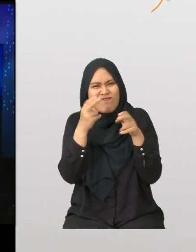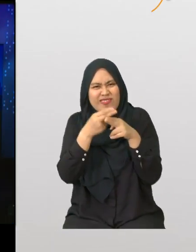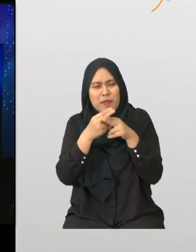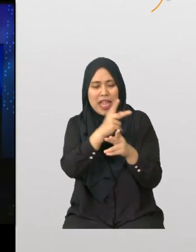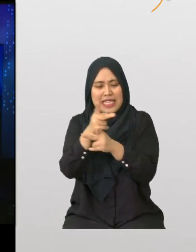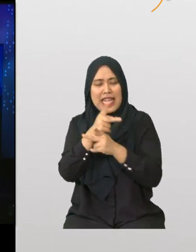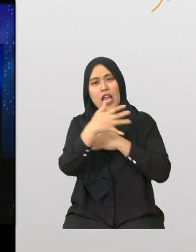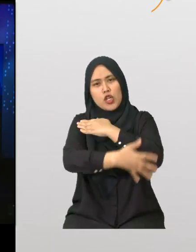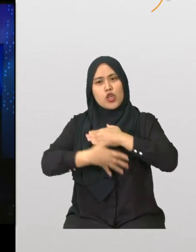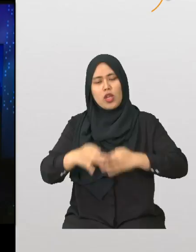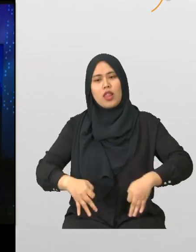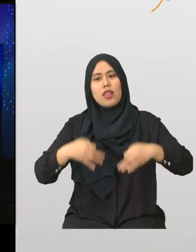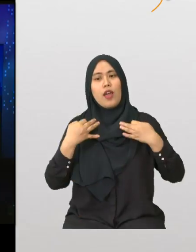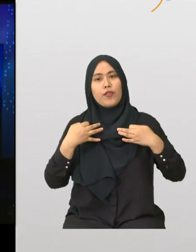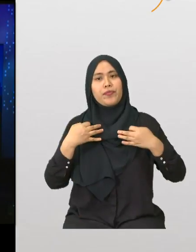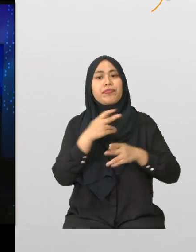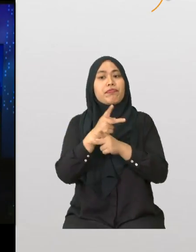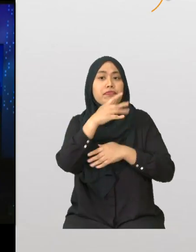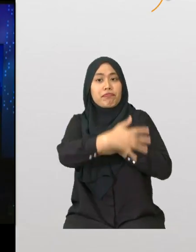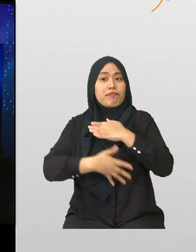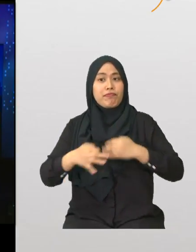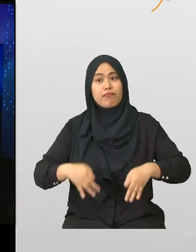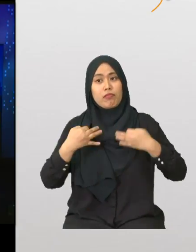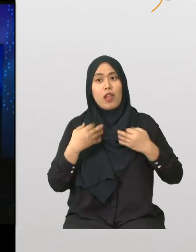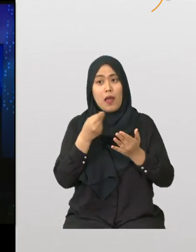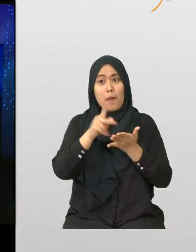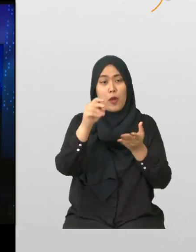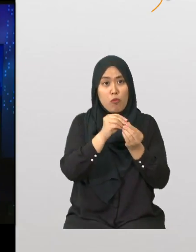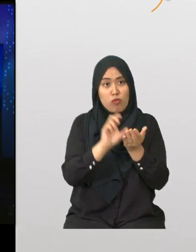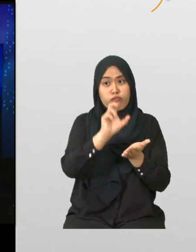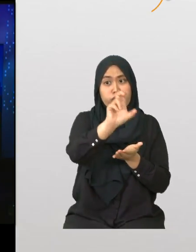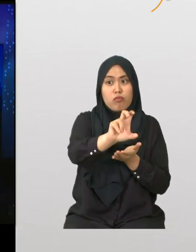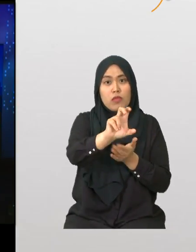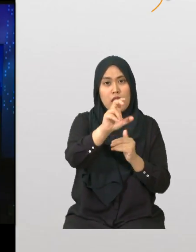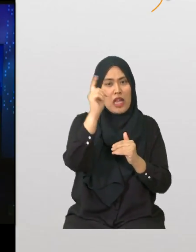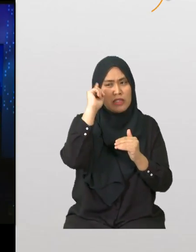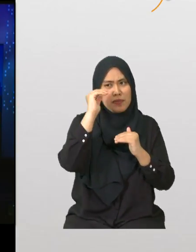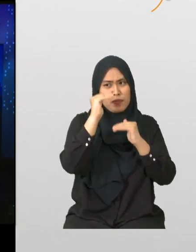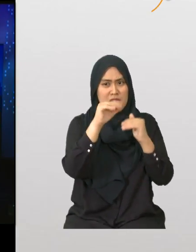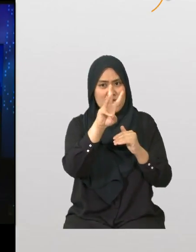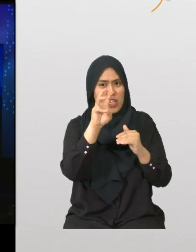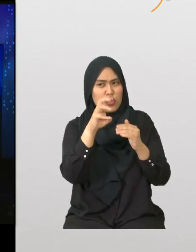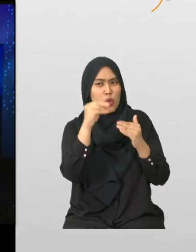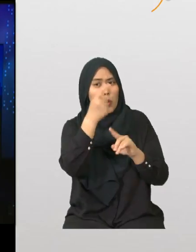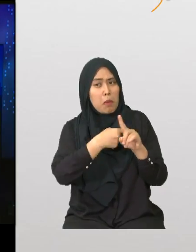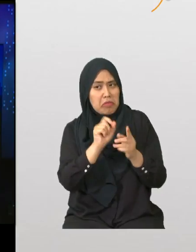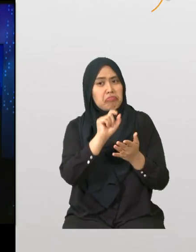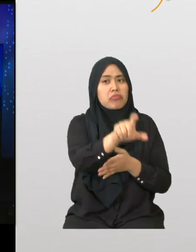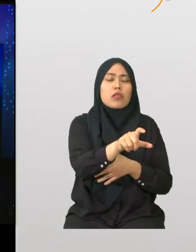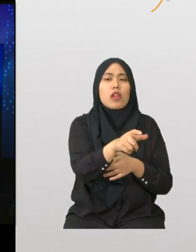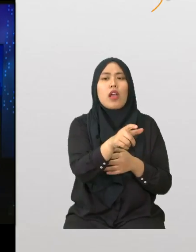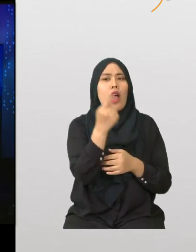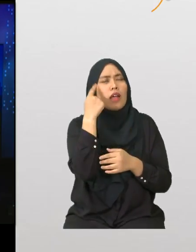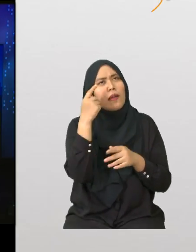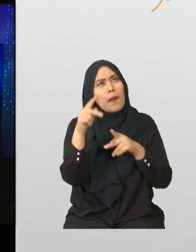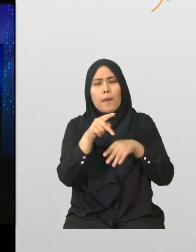CareShield Life will pay out significantly more, at least $600 a month. And it will pay out for as